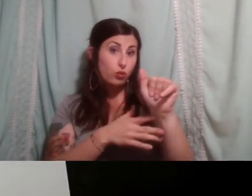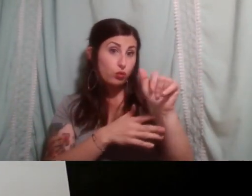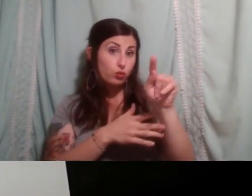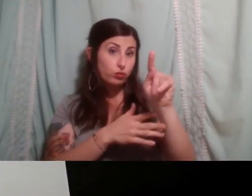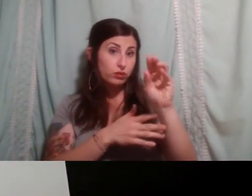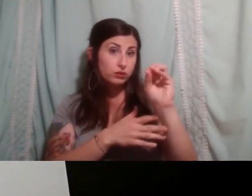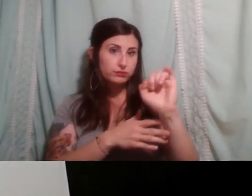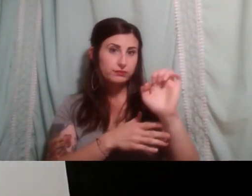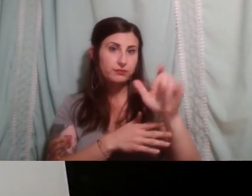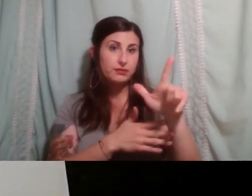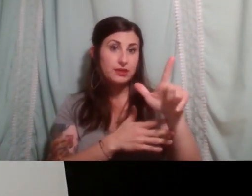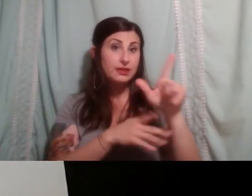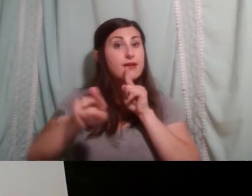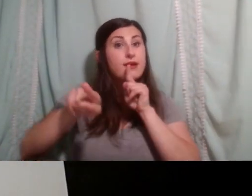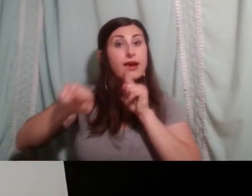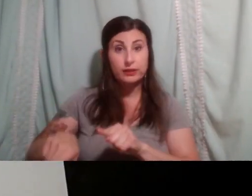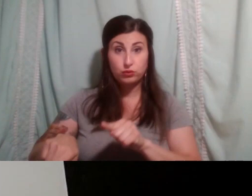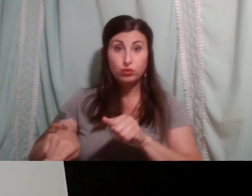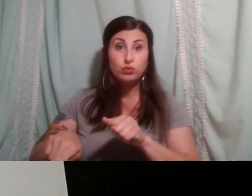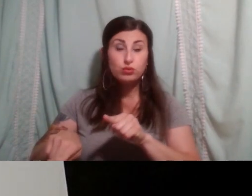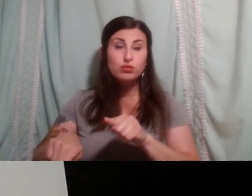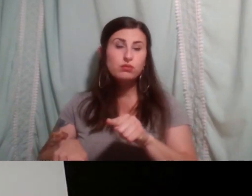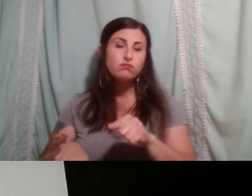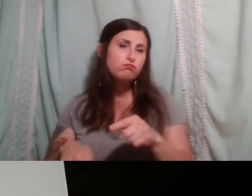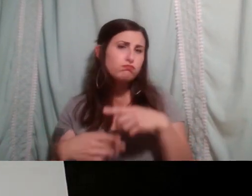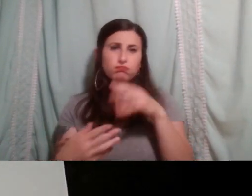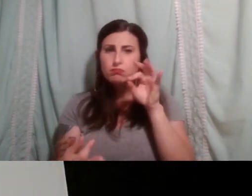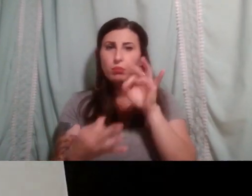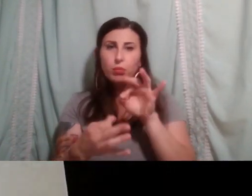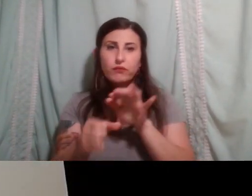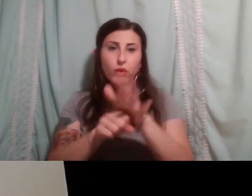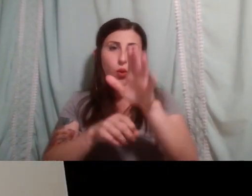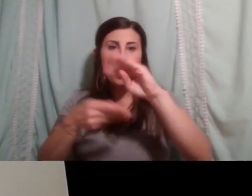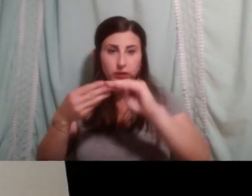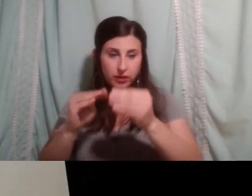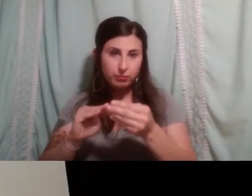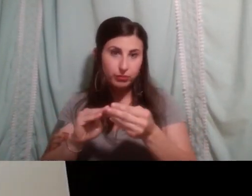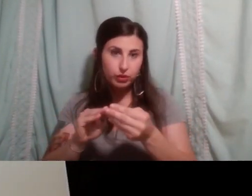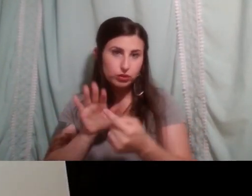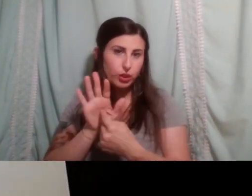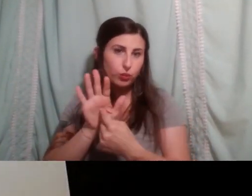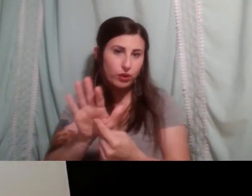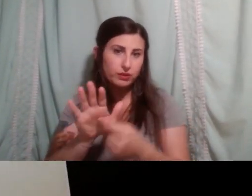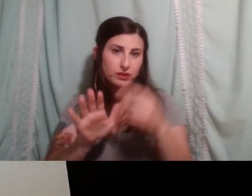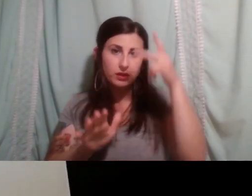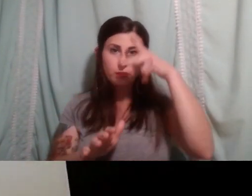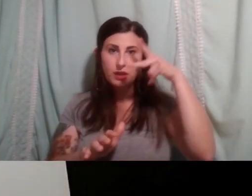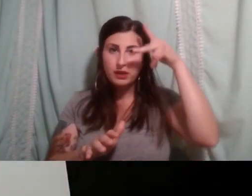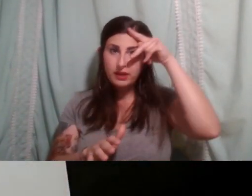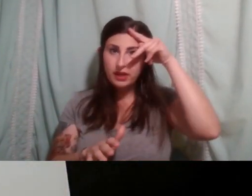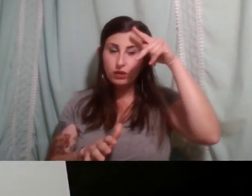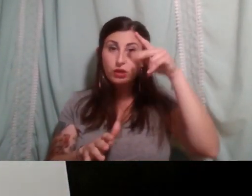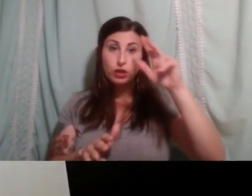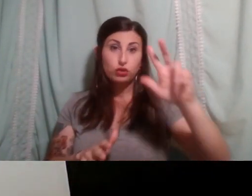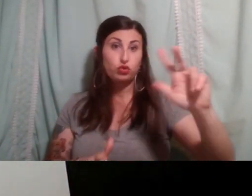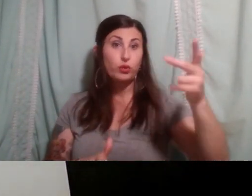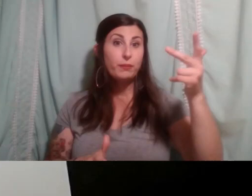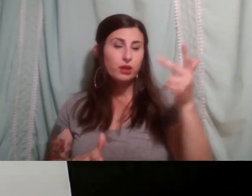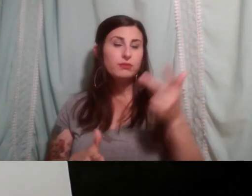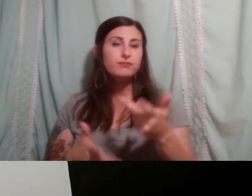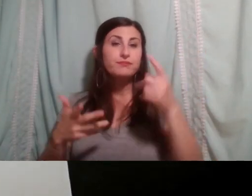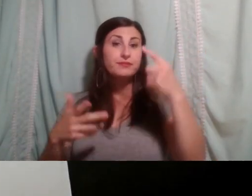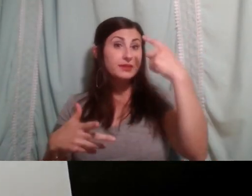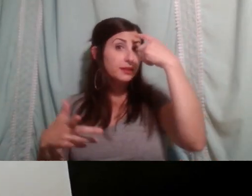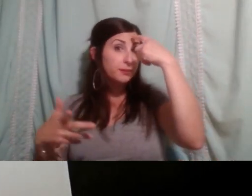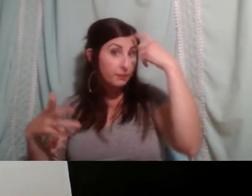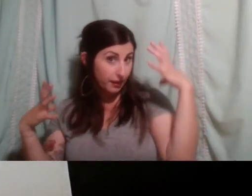had rational answers. And it was just perfect whole numbers, which represented a Pythagorean triple.